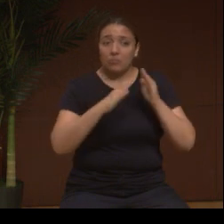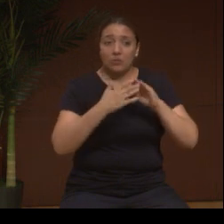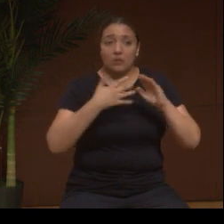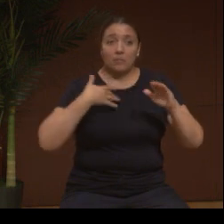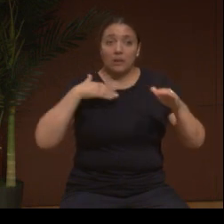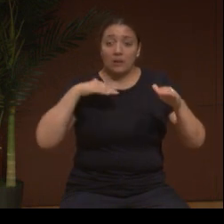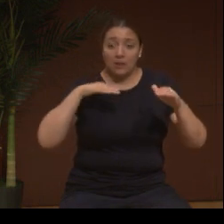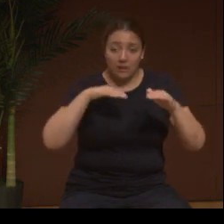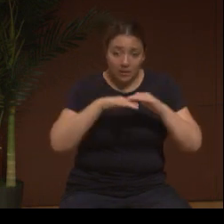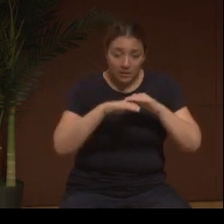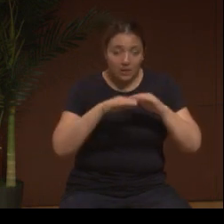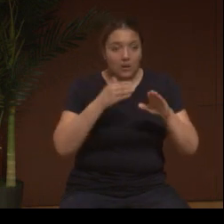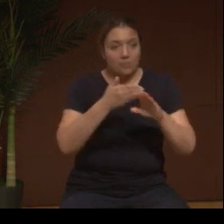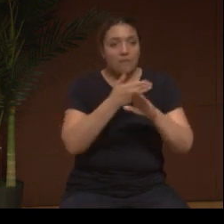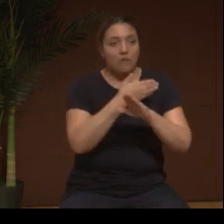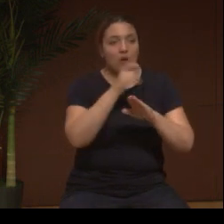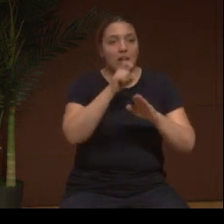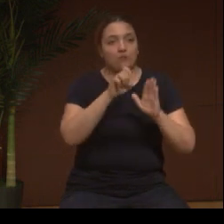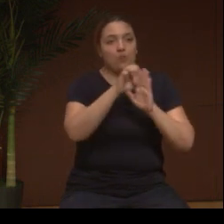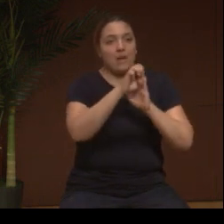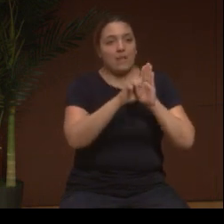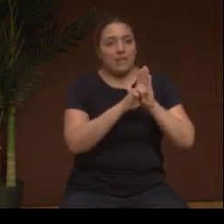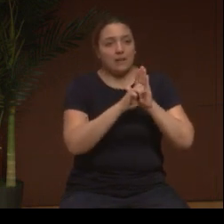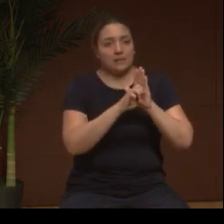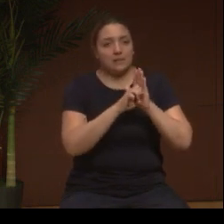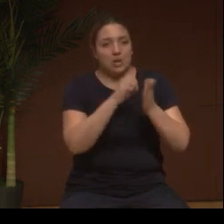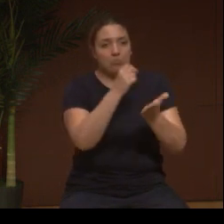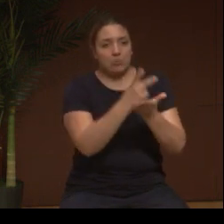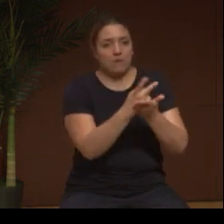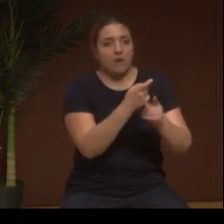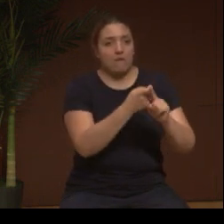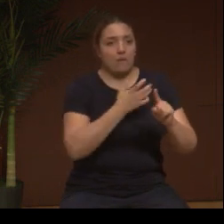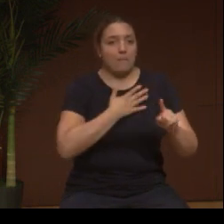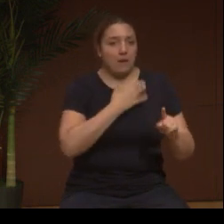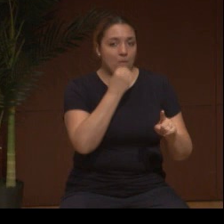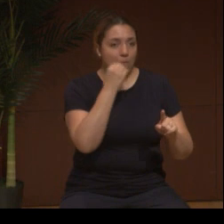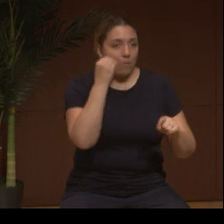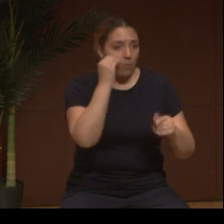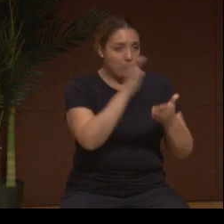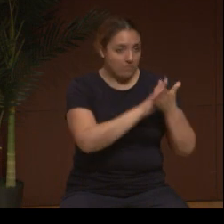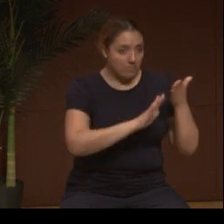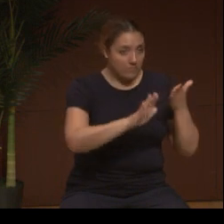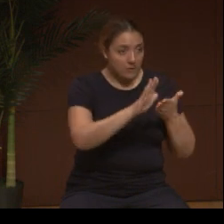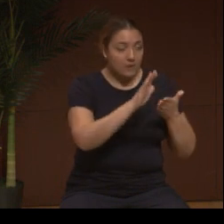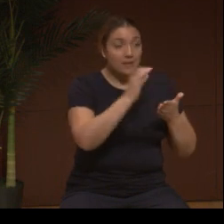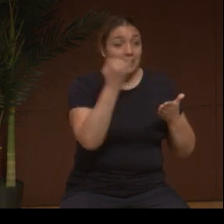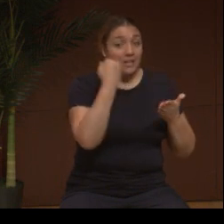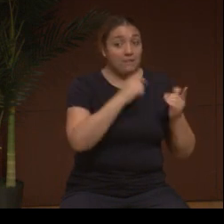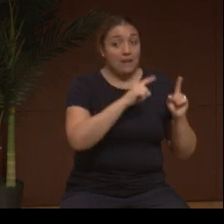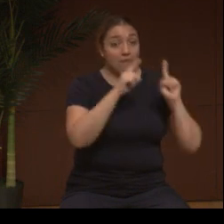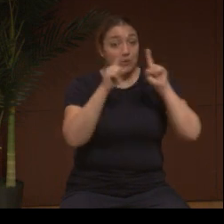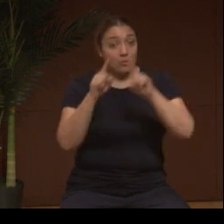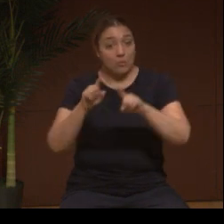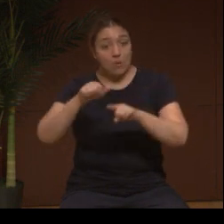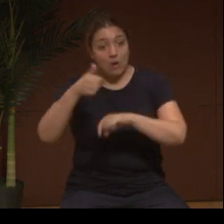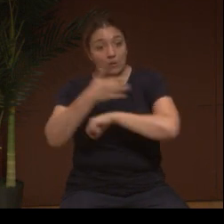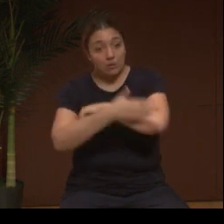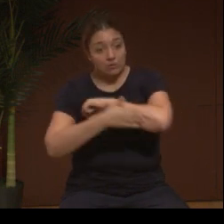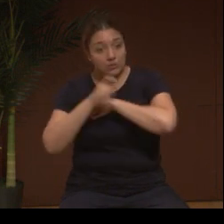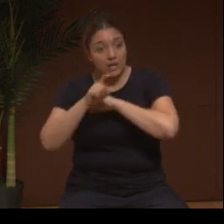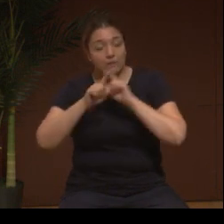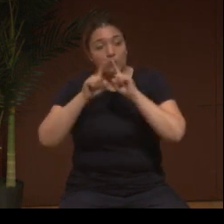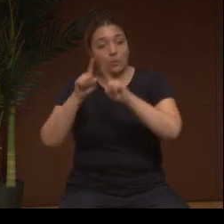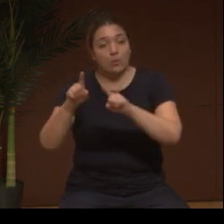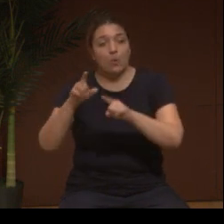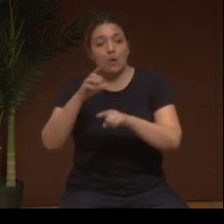lab, I have to get ethics approval from my home institution. If I'm working in another country, I will go to like a Ministry of Health or some recognized